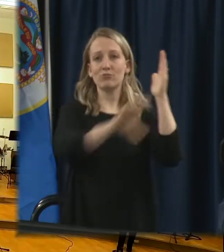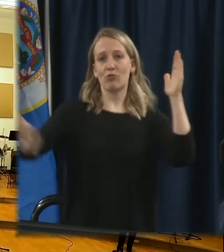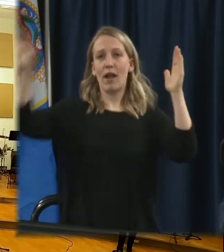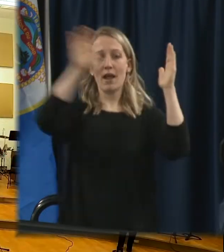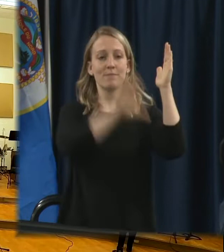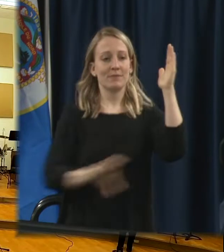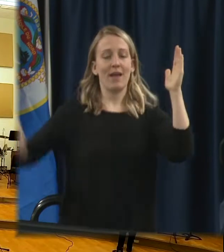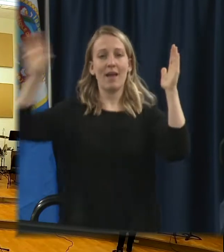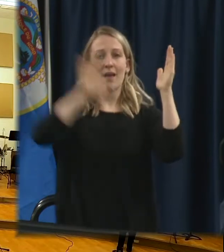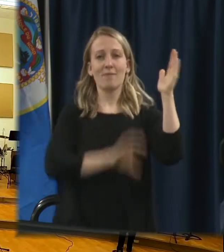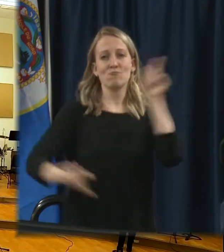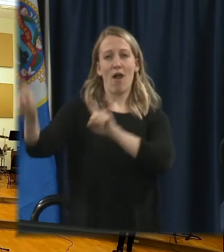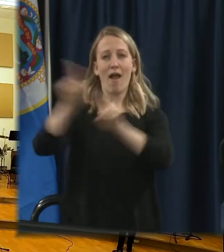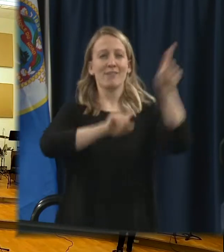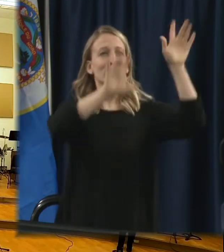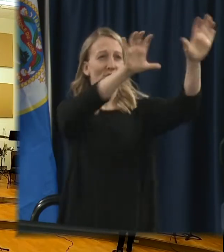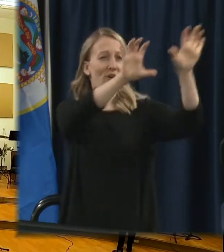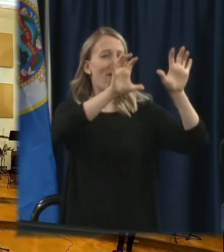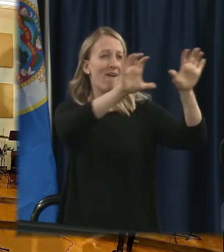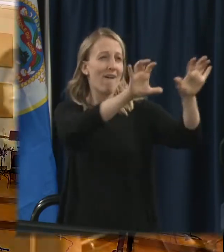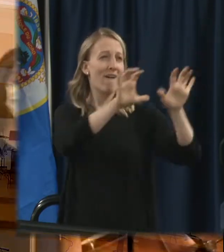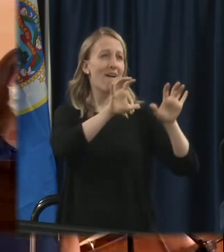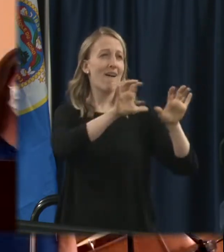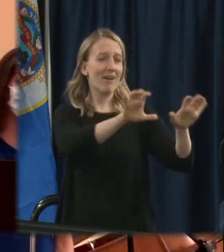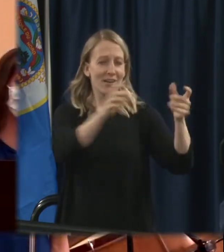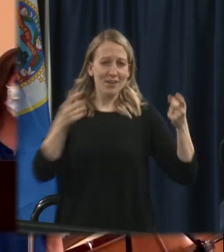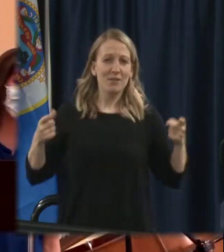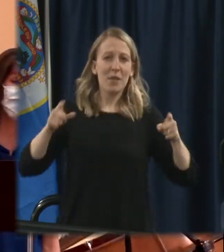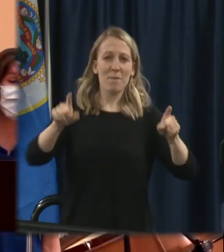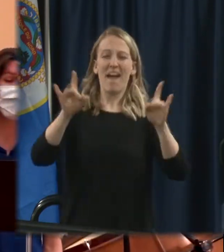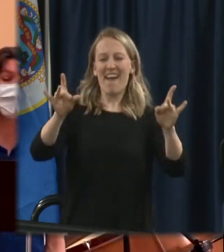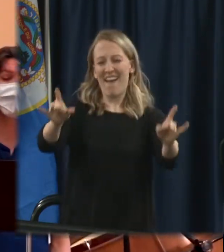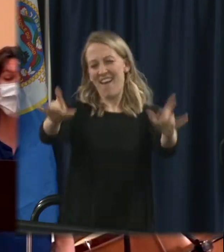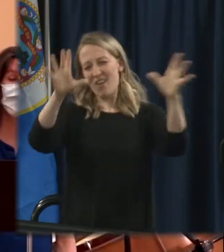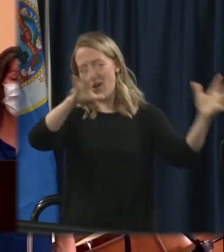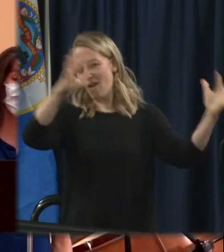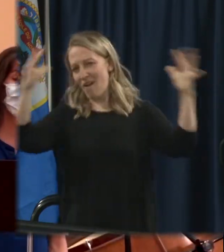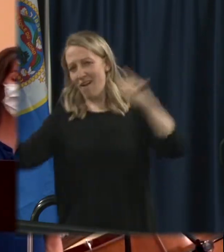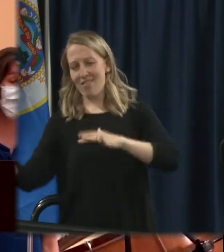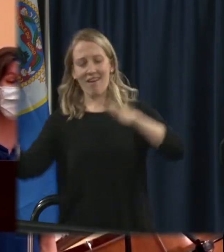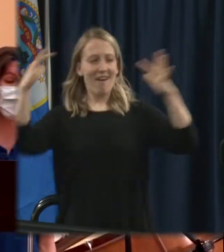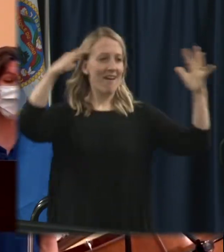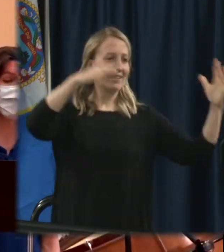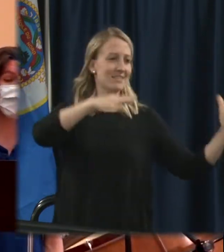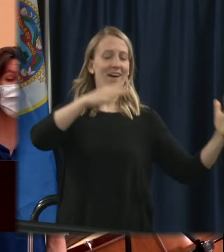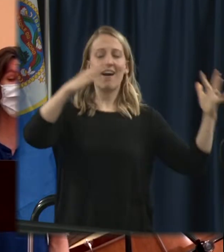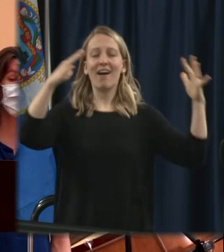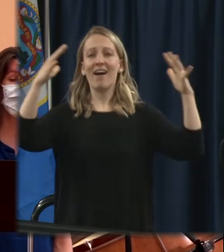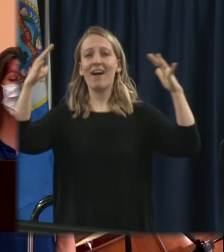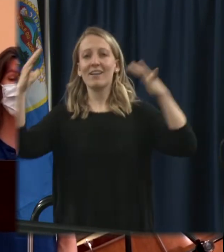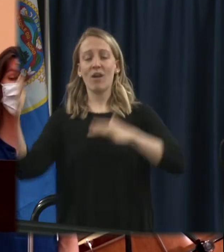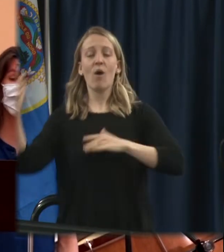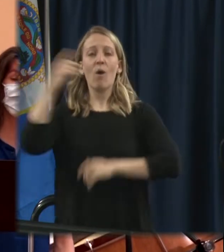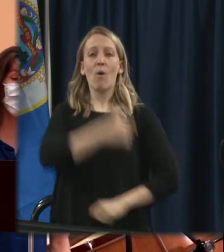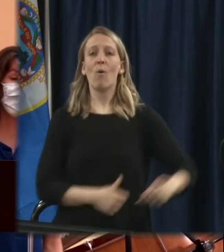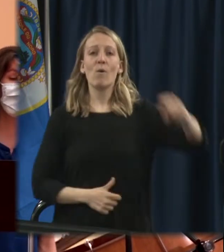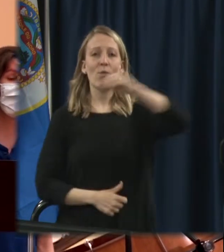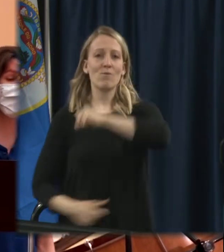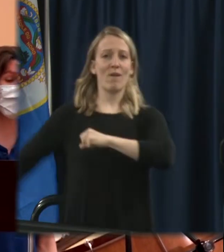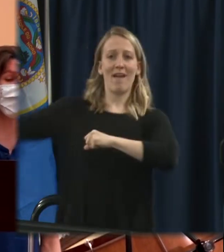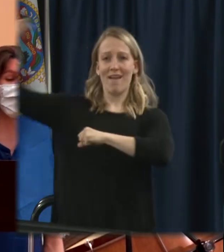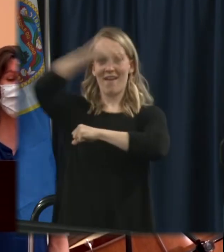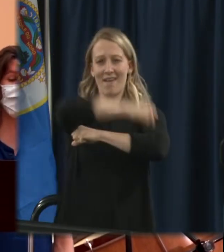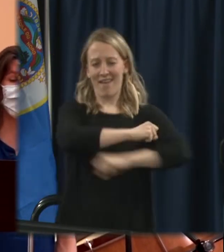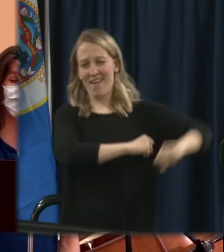whose broad stripes and bright stars through the perilous fight